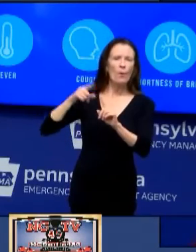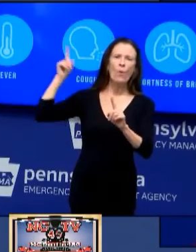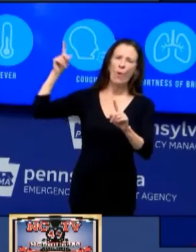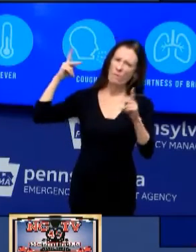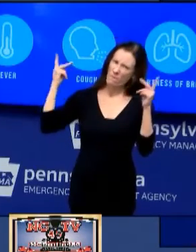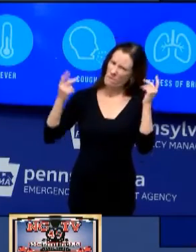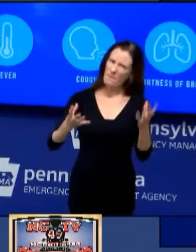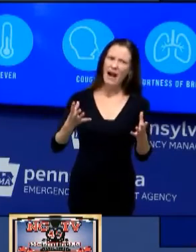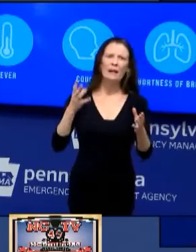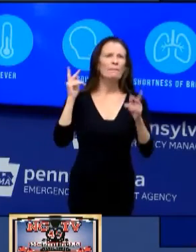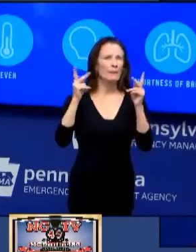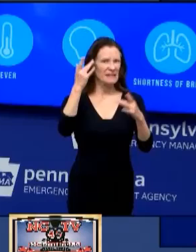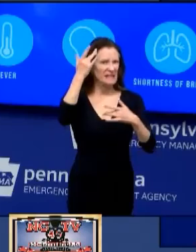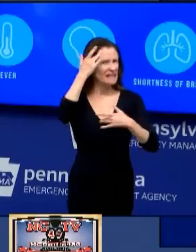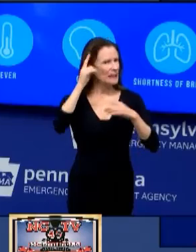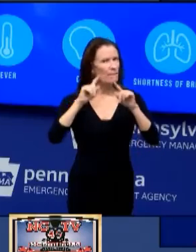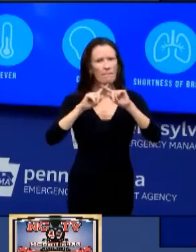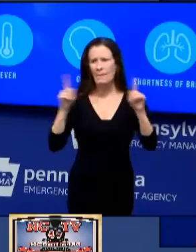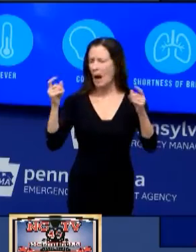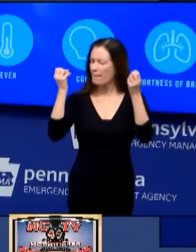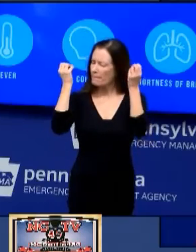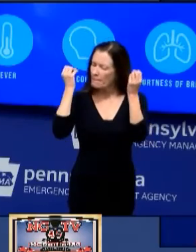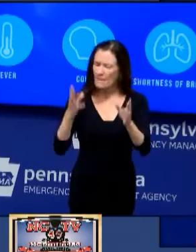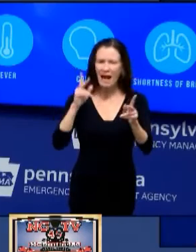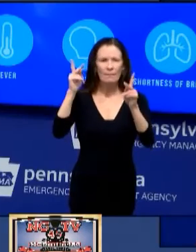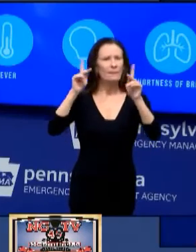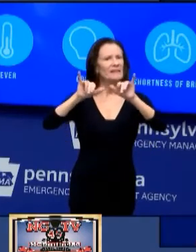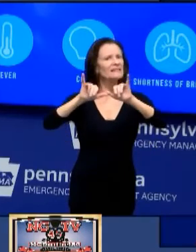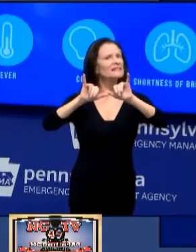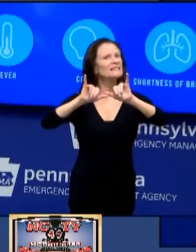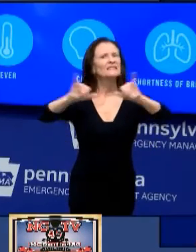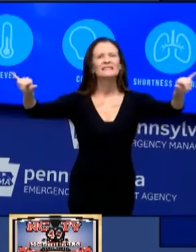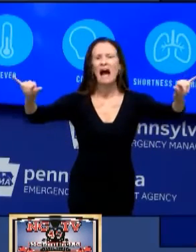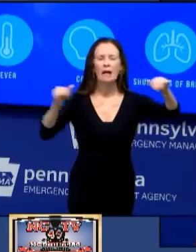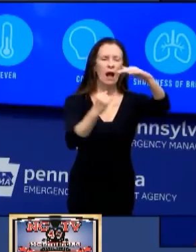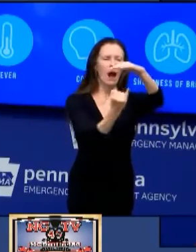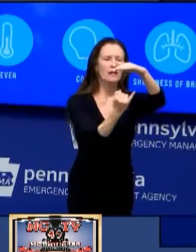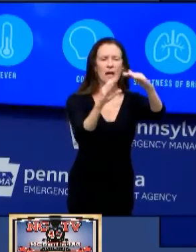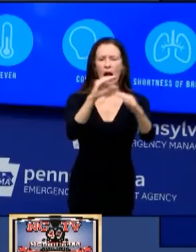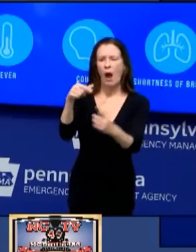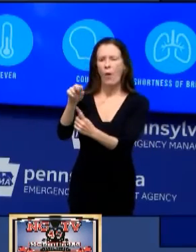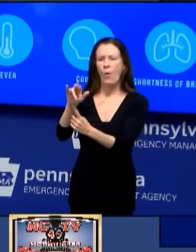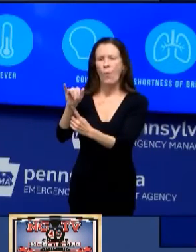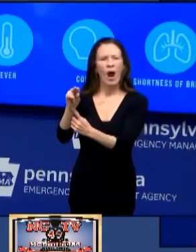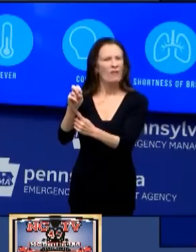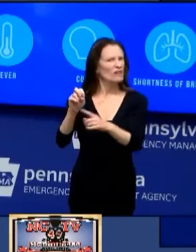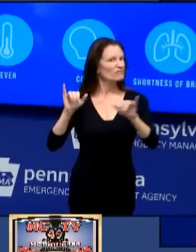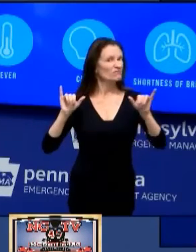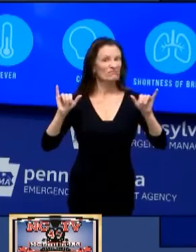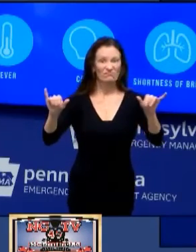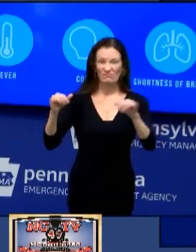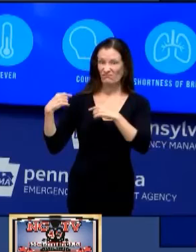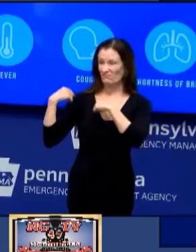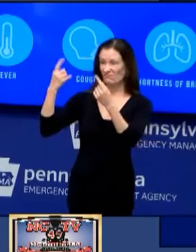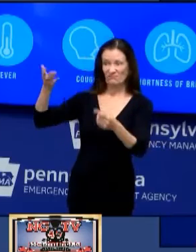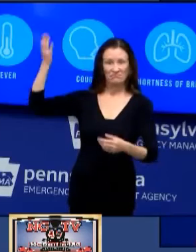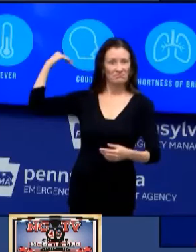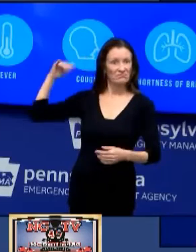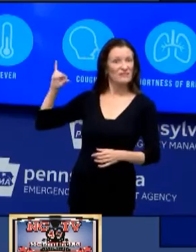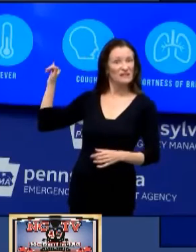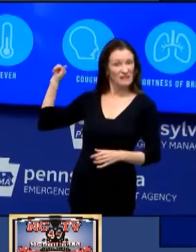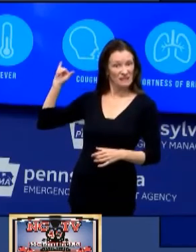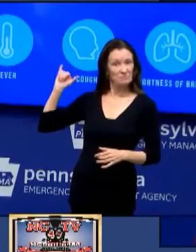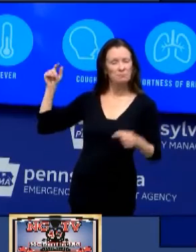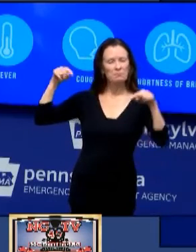so again, we are relying upon Pennsylvanians to do the right thing and to protect themselves, their family, and